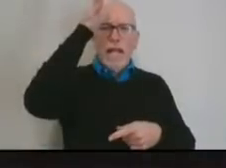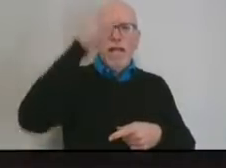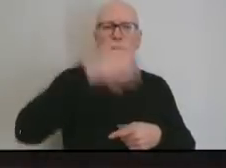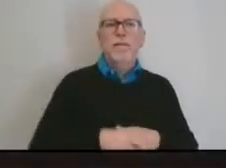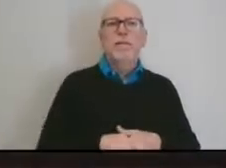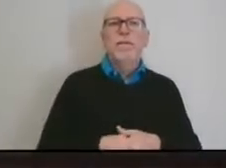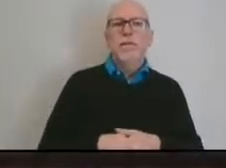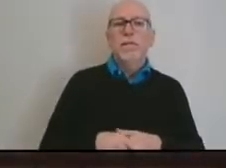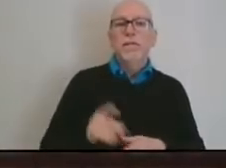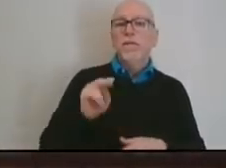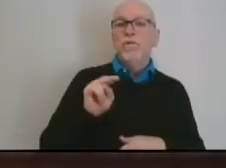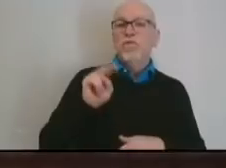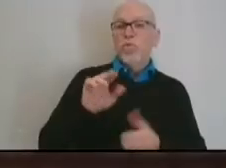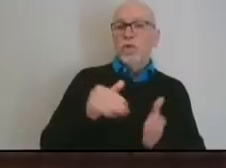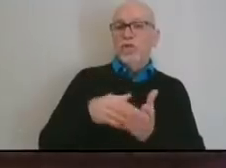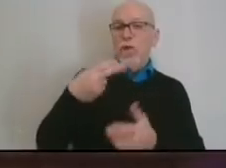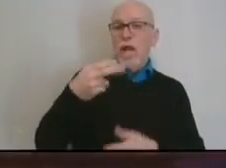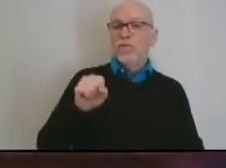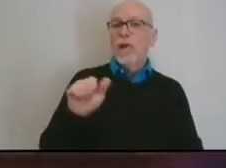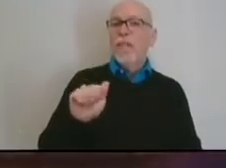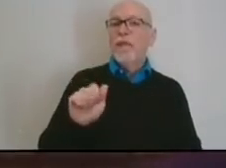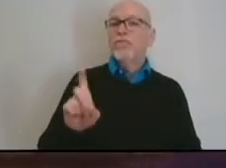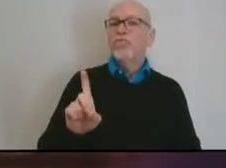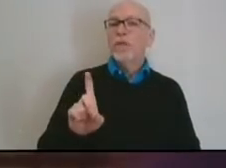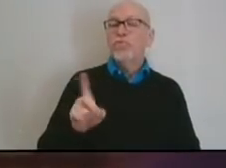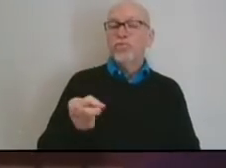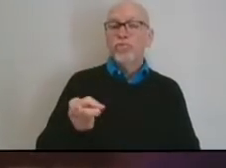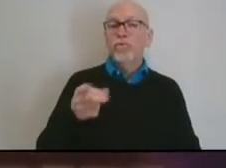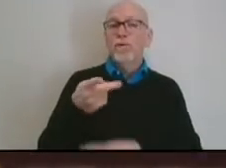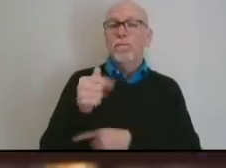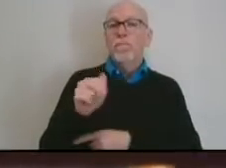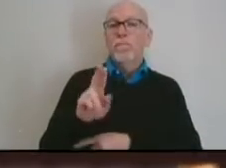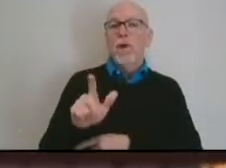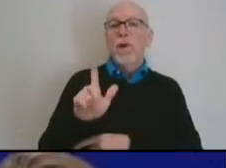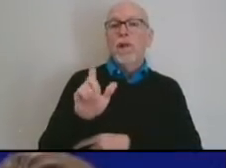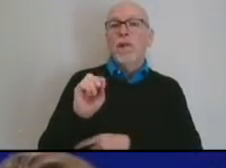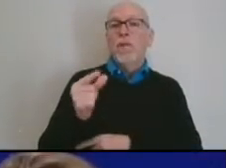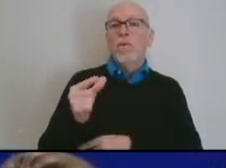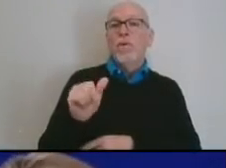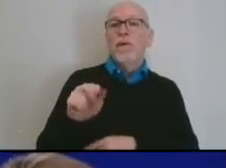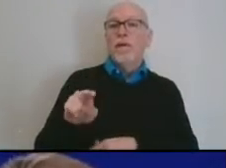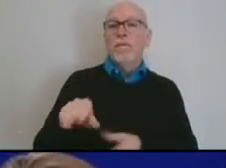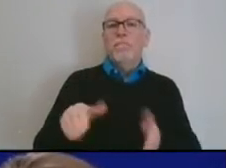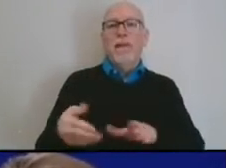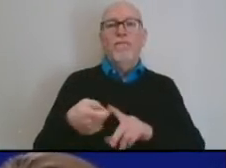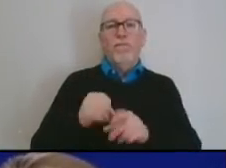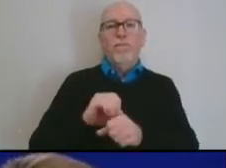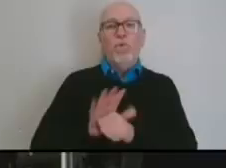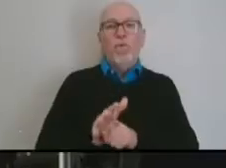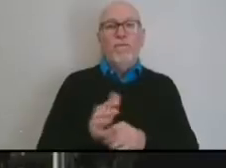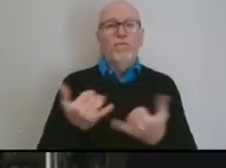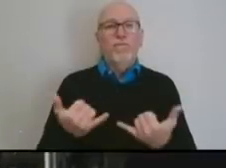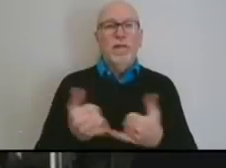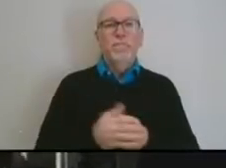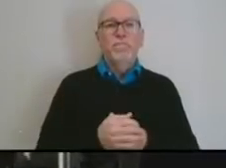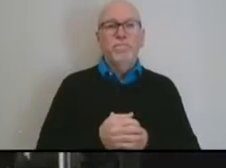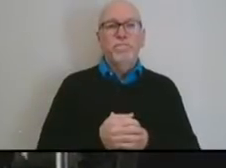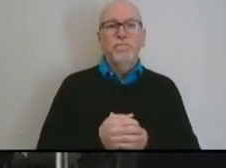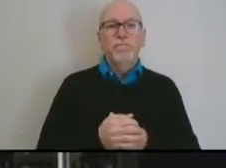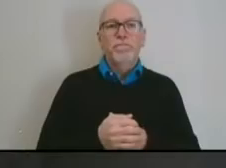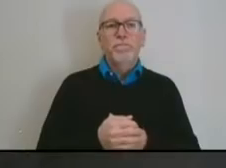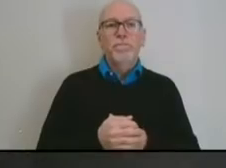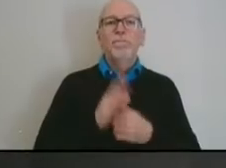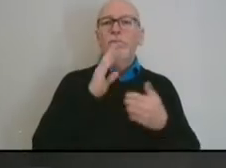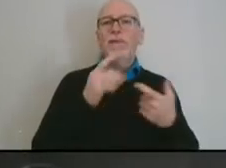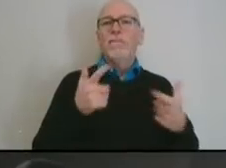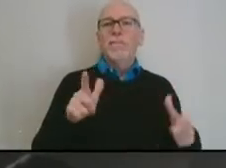North Central High School's athletic director, Paul Logan, passed away from COVID-19 today. It'll be a big deal, and I feel